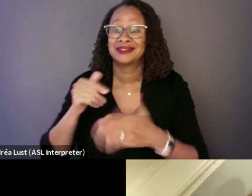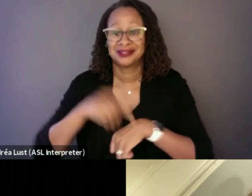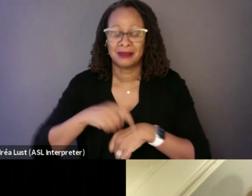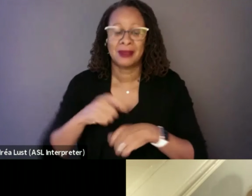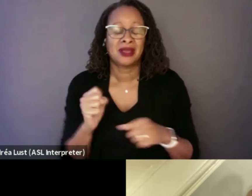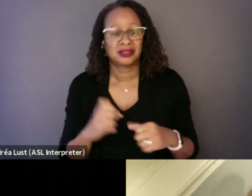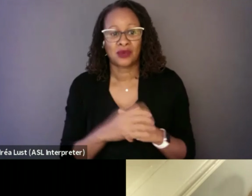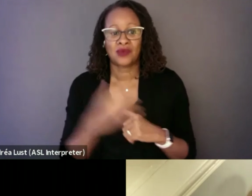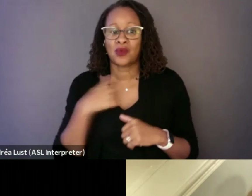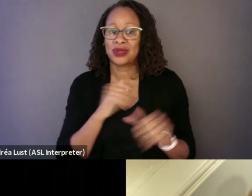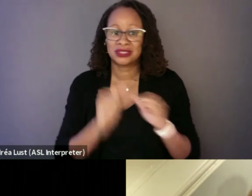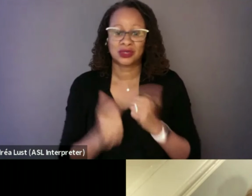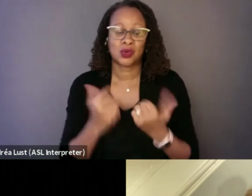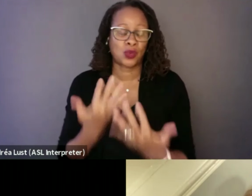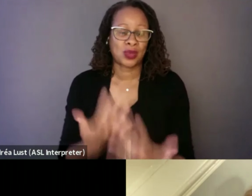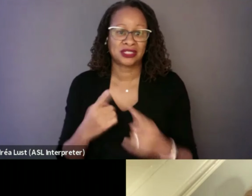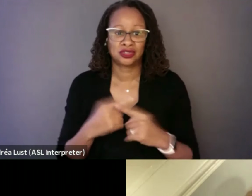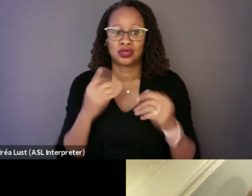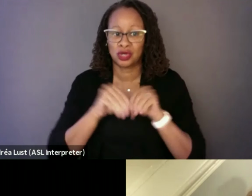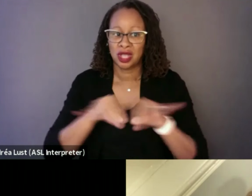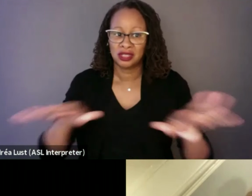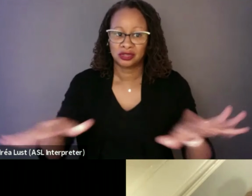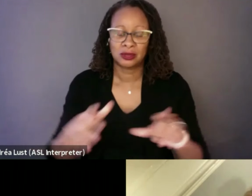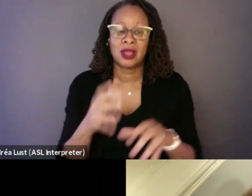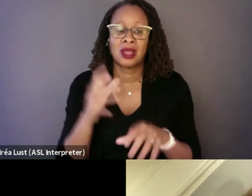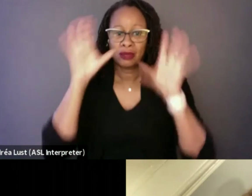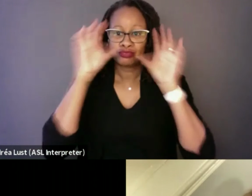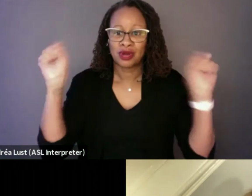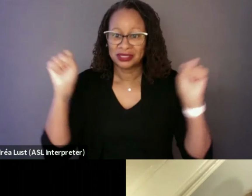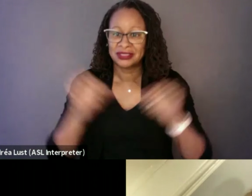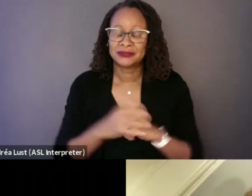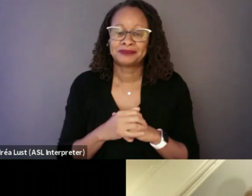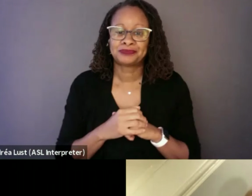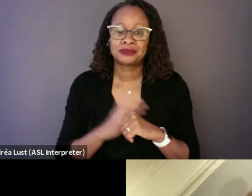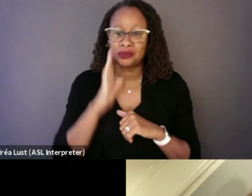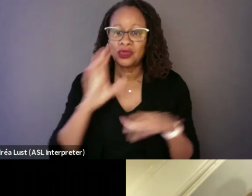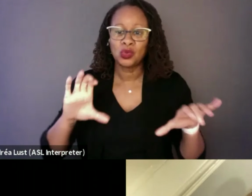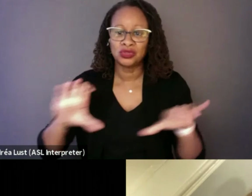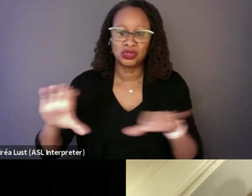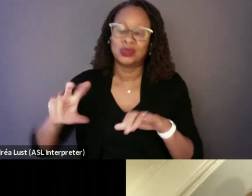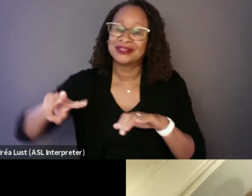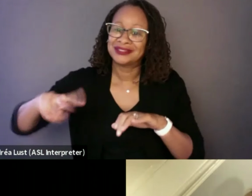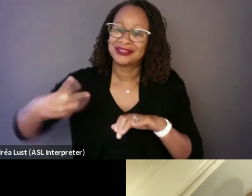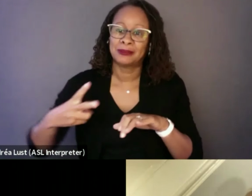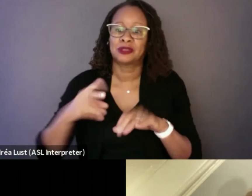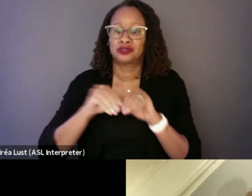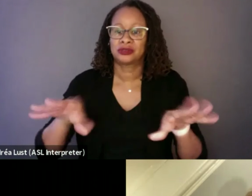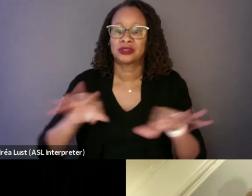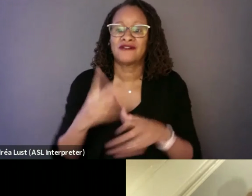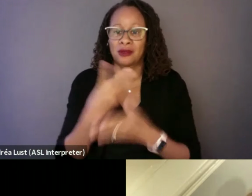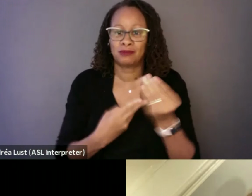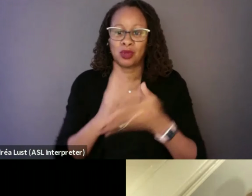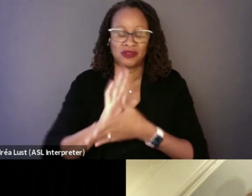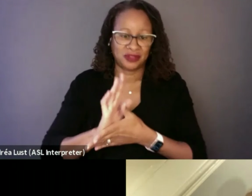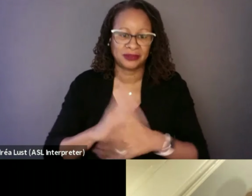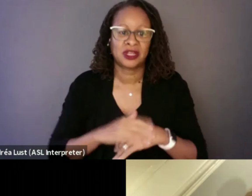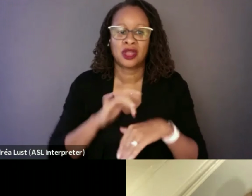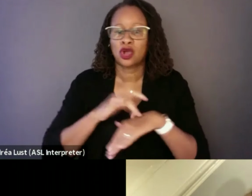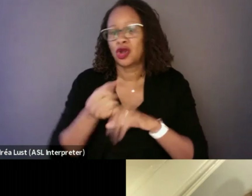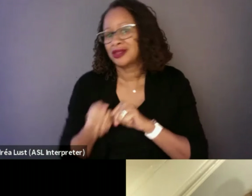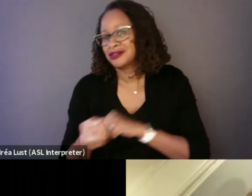and we are still waiting to distribute the president, but we'll do a double distribution of both films early next